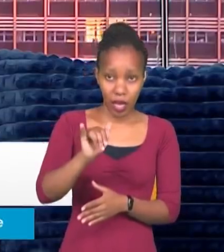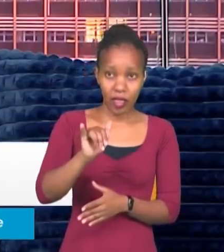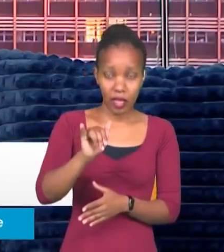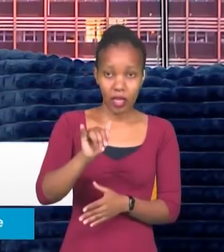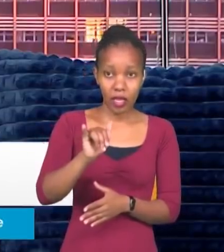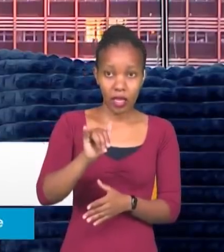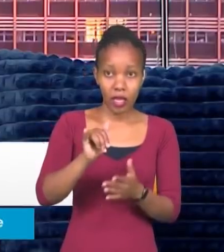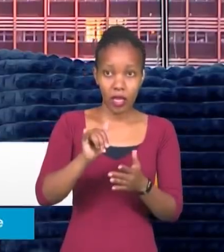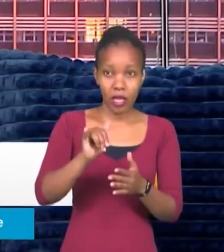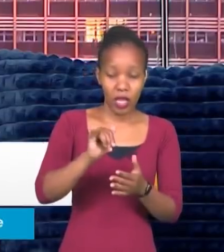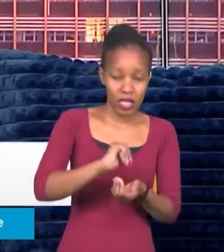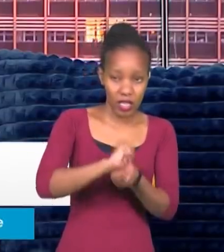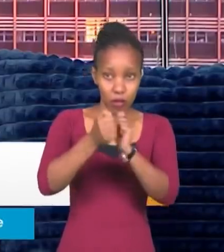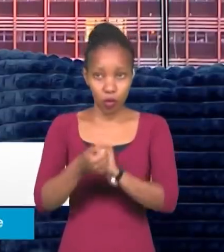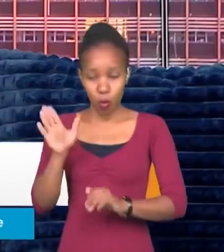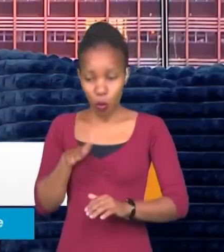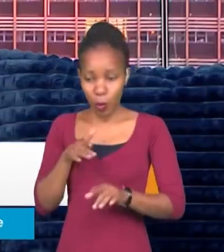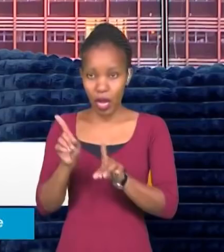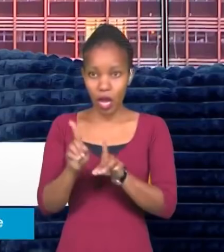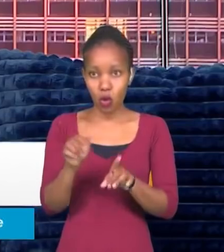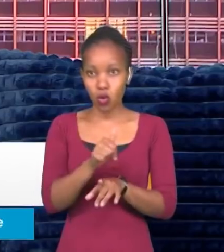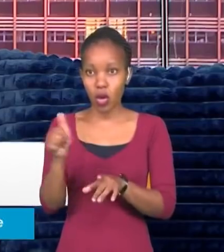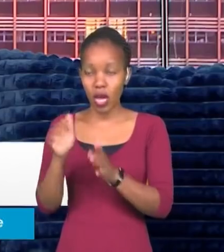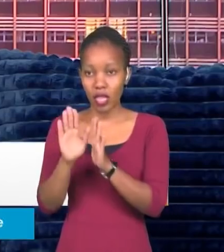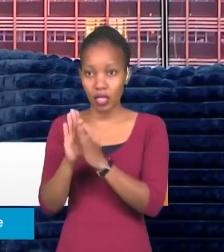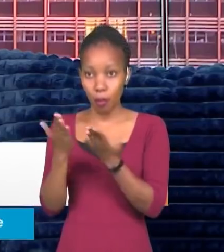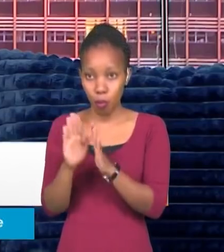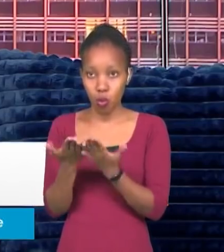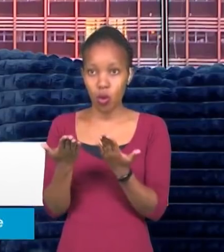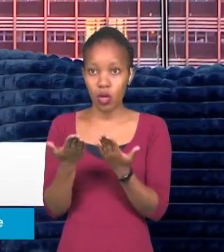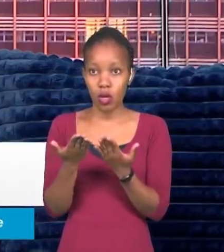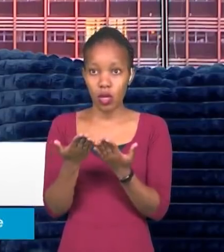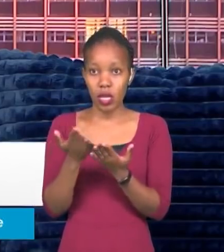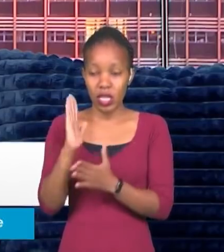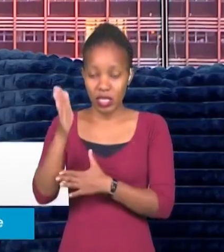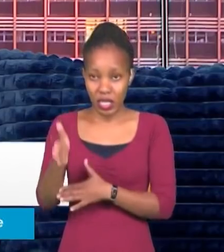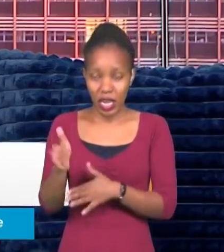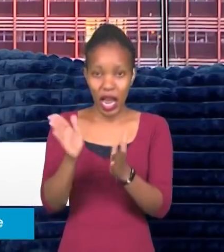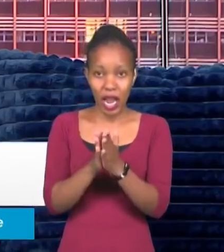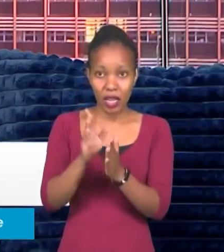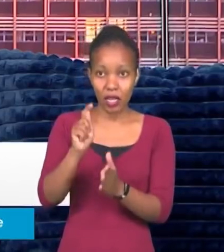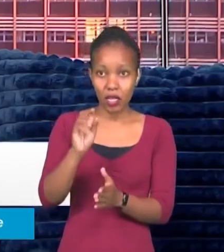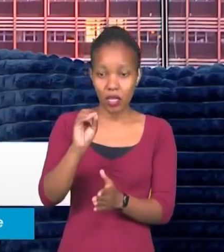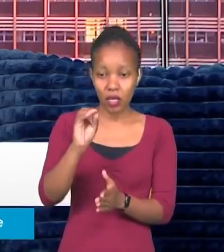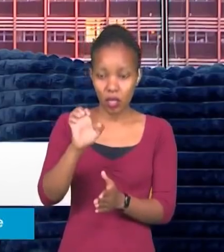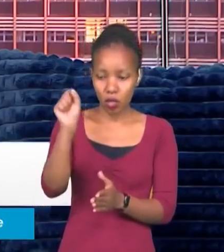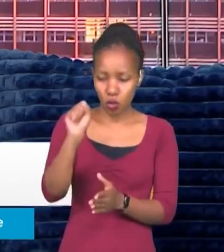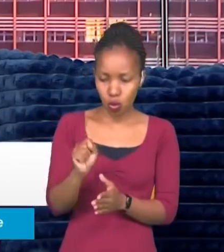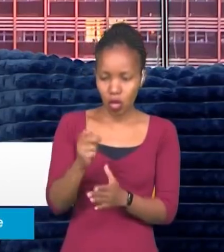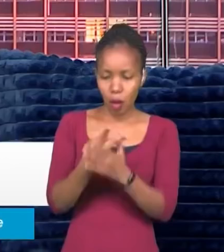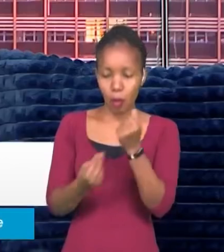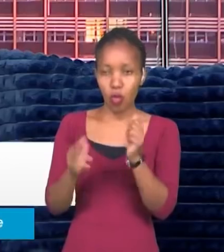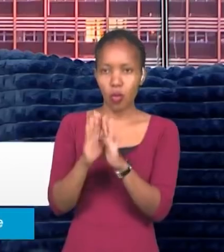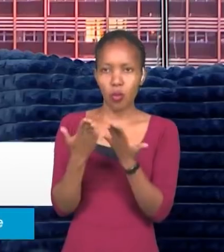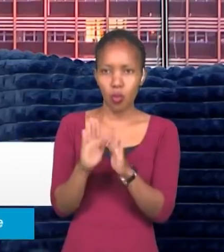Transformational Transformed Woman, and I'm also reading Sherozina Sharma's Straightened Toes. And both of them, you really cannot, I